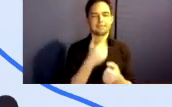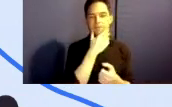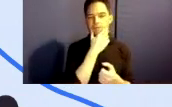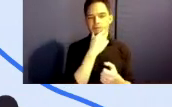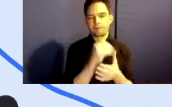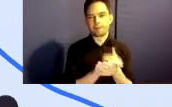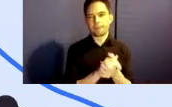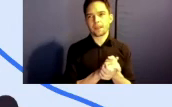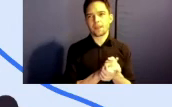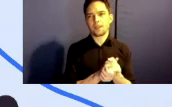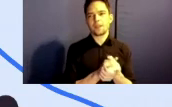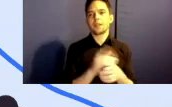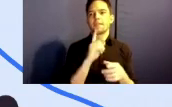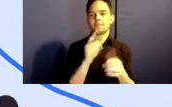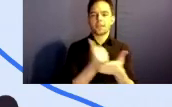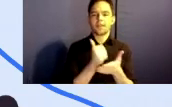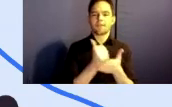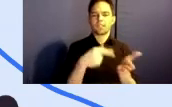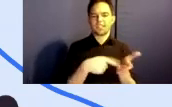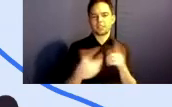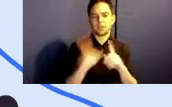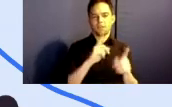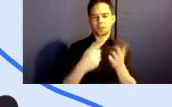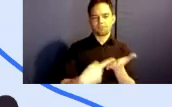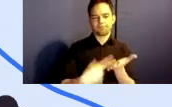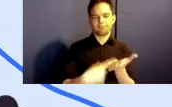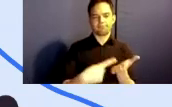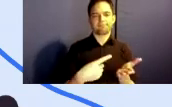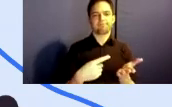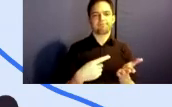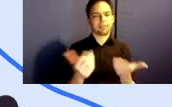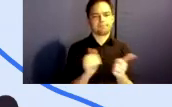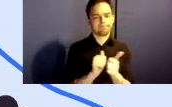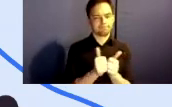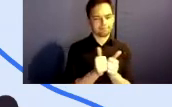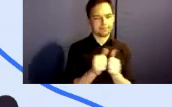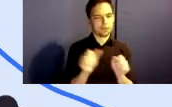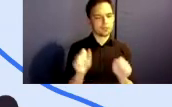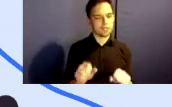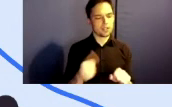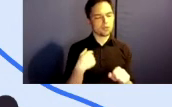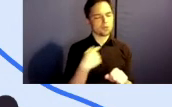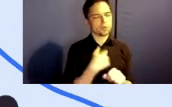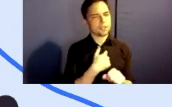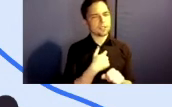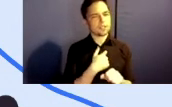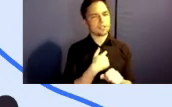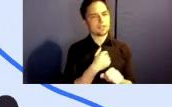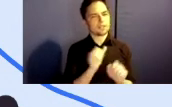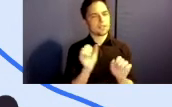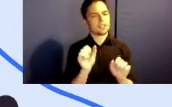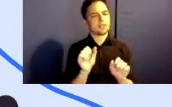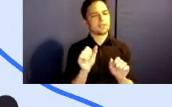think what's really helpful about this conversation is saying, okay, so how can we reframe our understanding of risk in